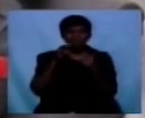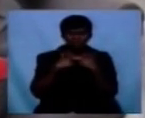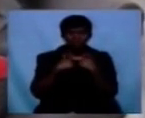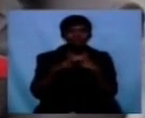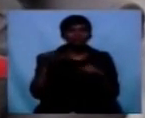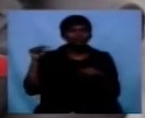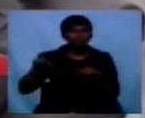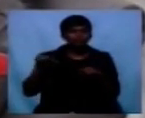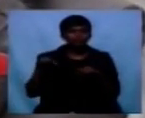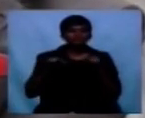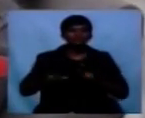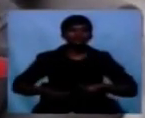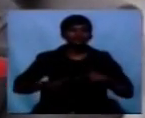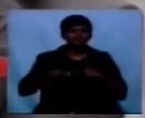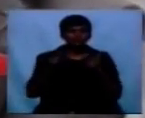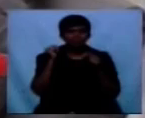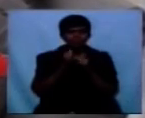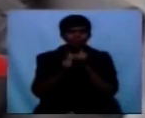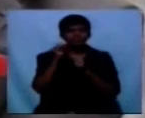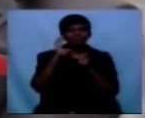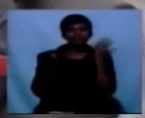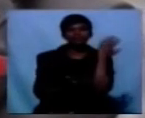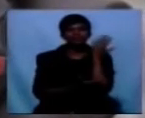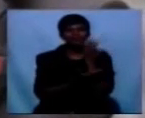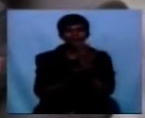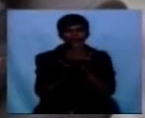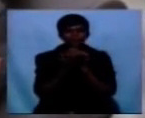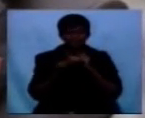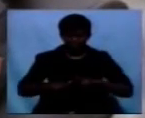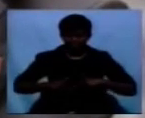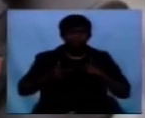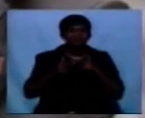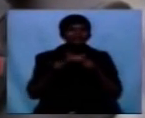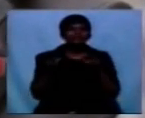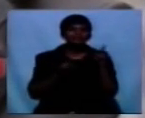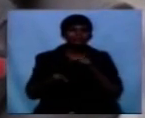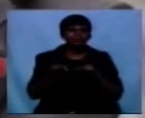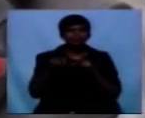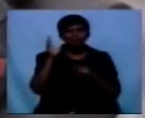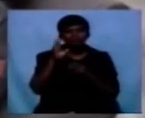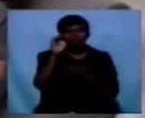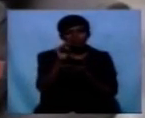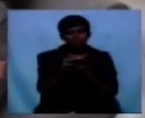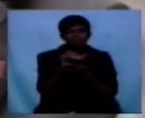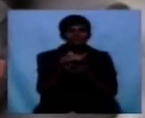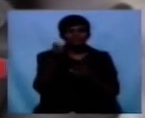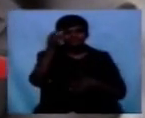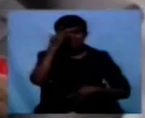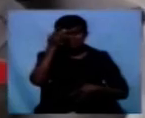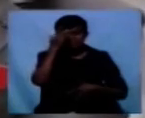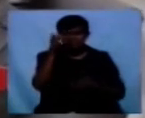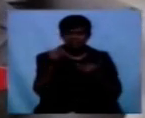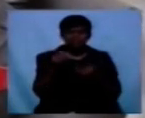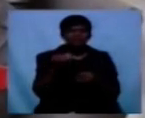to quality life. That is going to improve the living standards of the people, who reduce on communicable diseases. So the Minister of